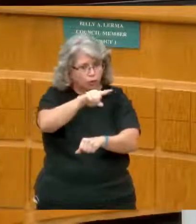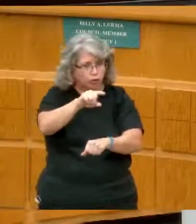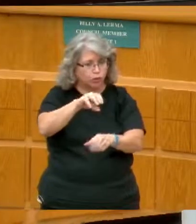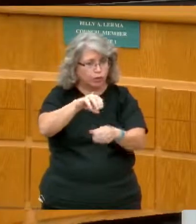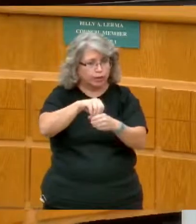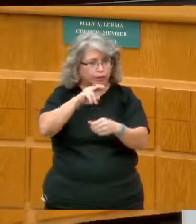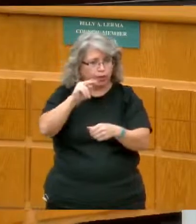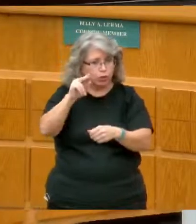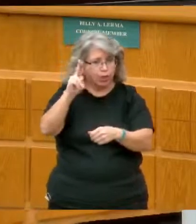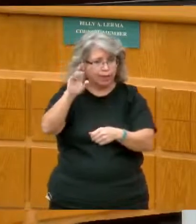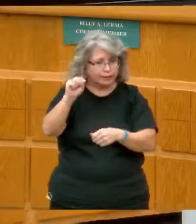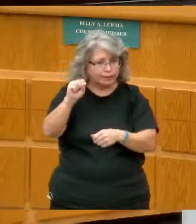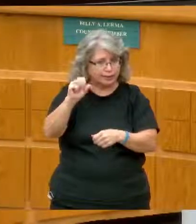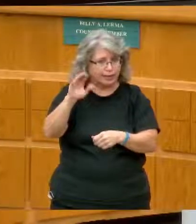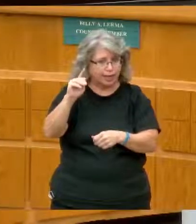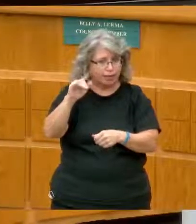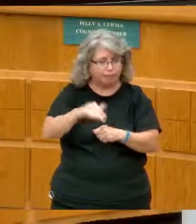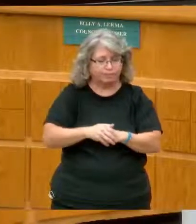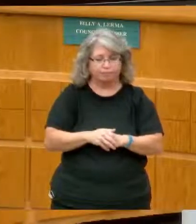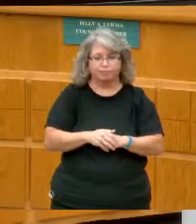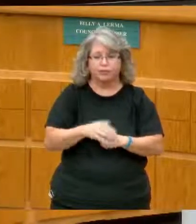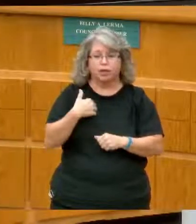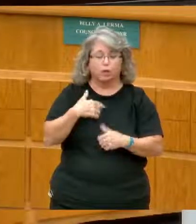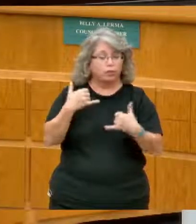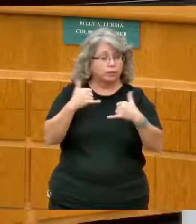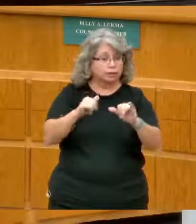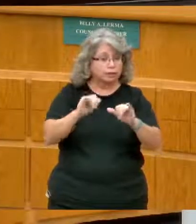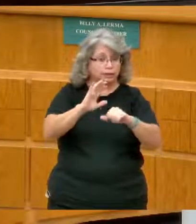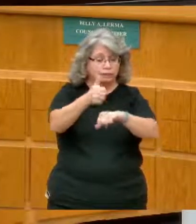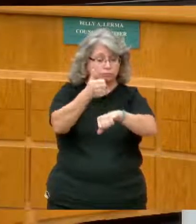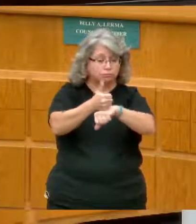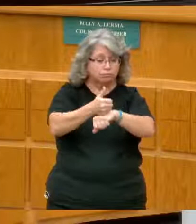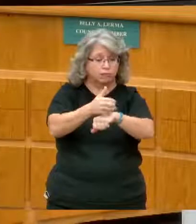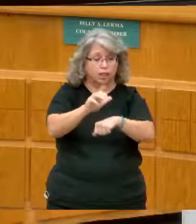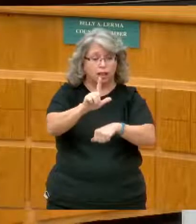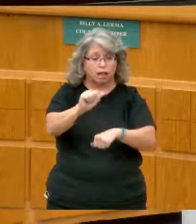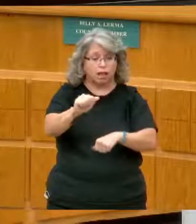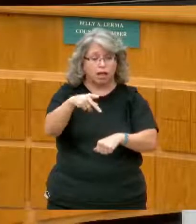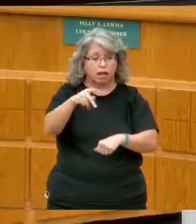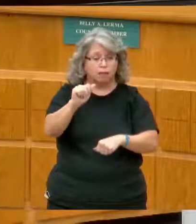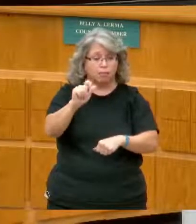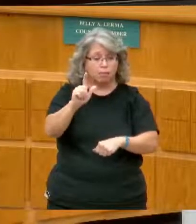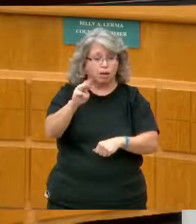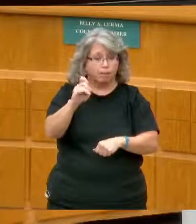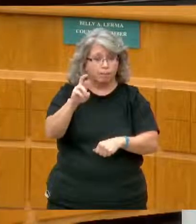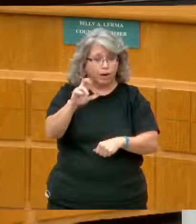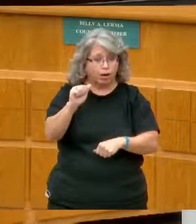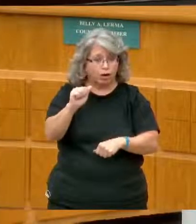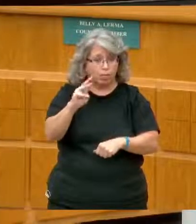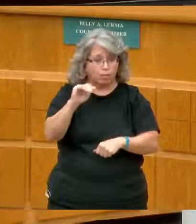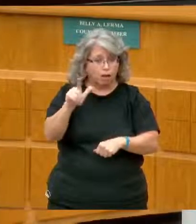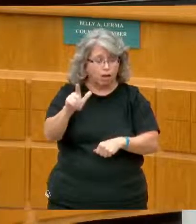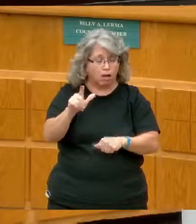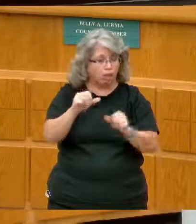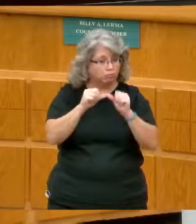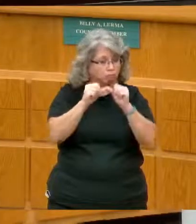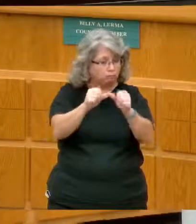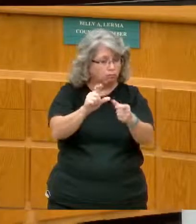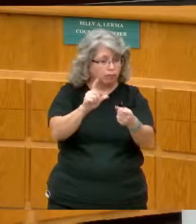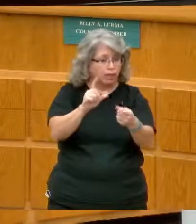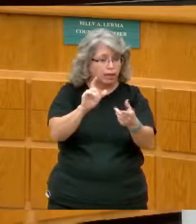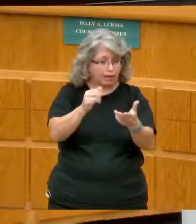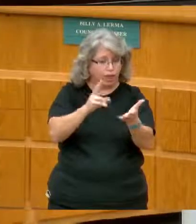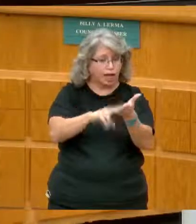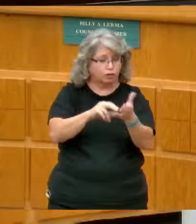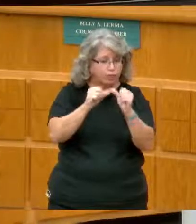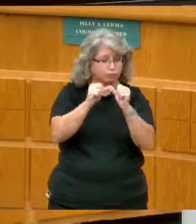said, at La Palmera Mall. That contract was extended through March. And of course, we're going to keep reevaluating. We actually have